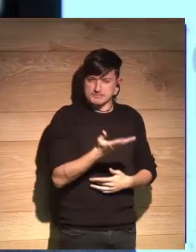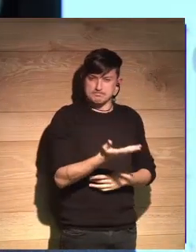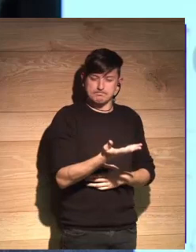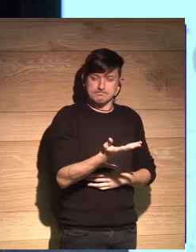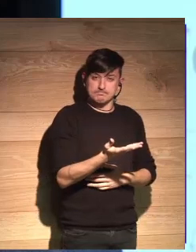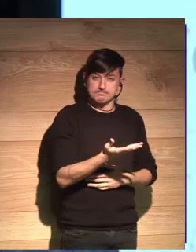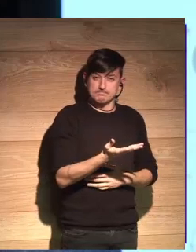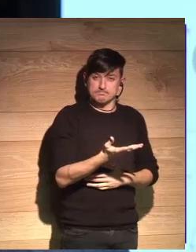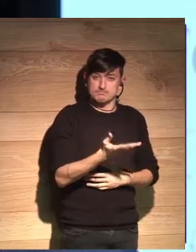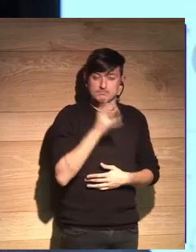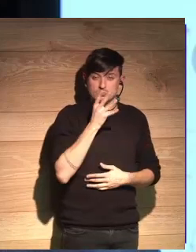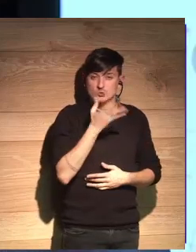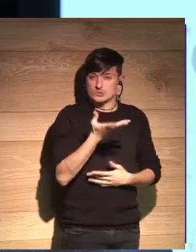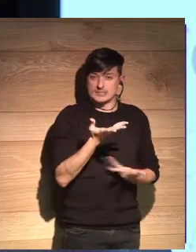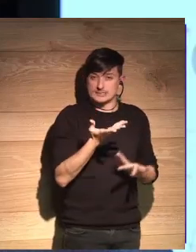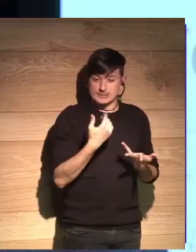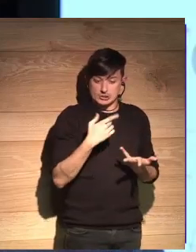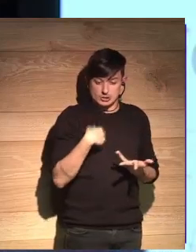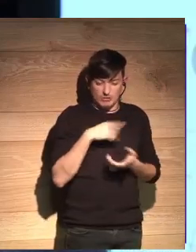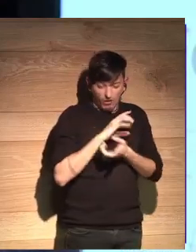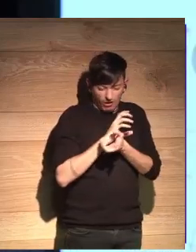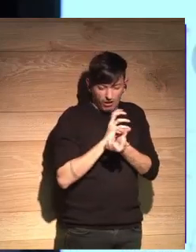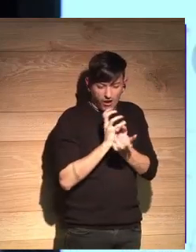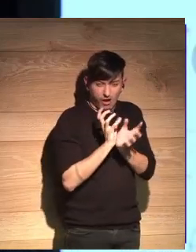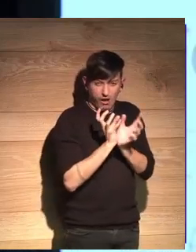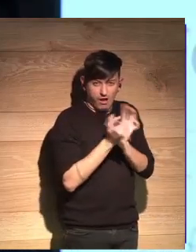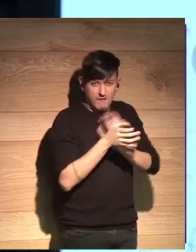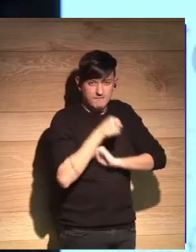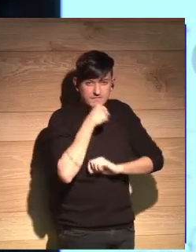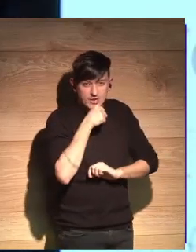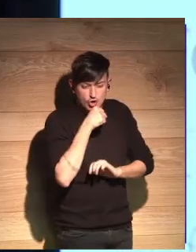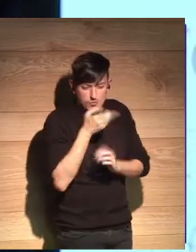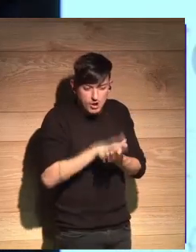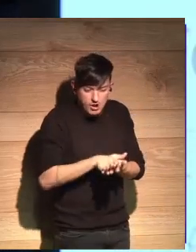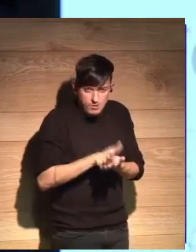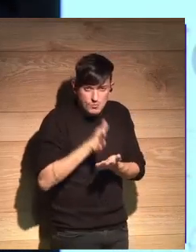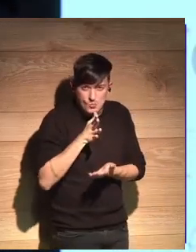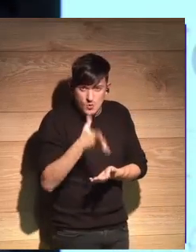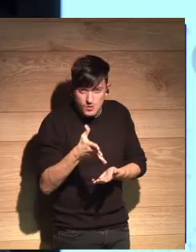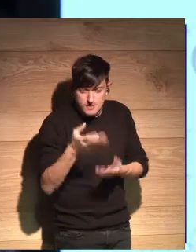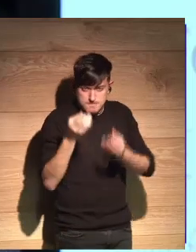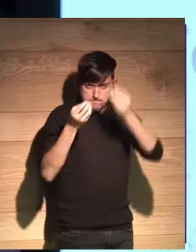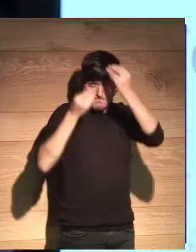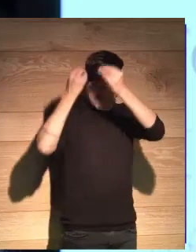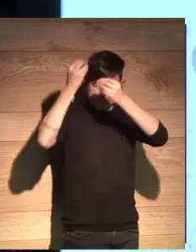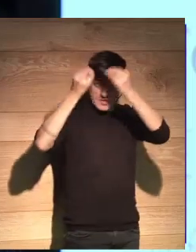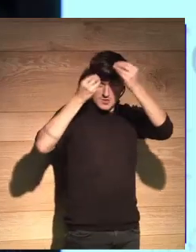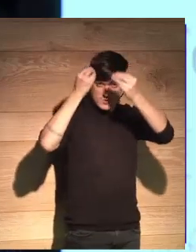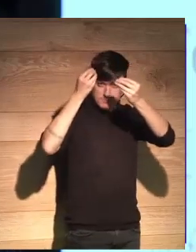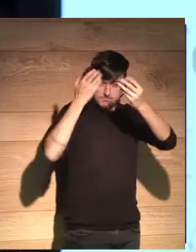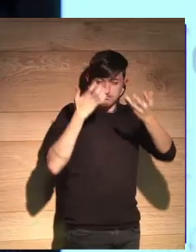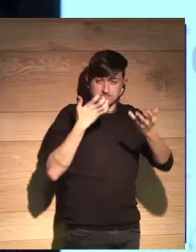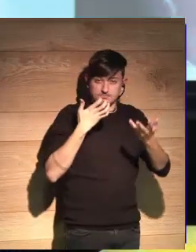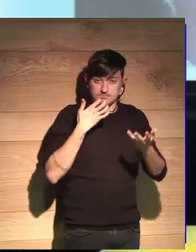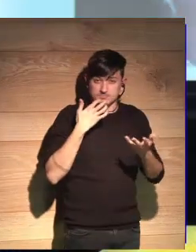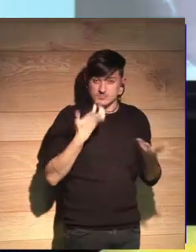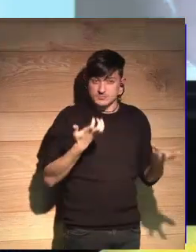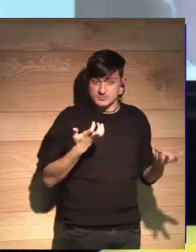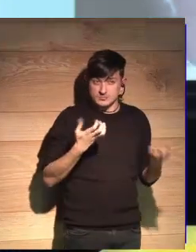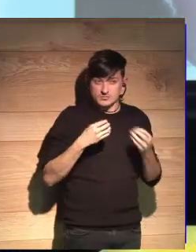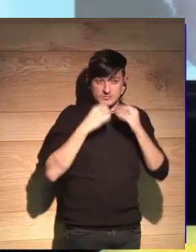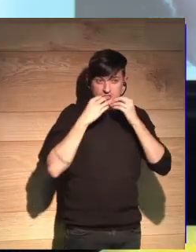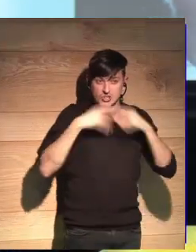epic of Gilgamesh, is half of it is all about King Gilgamesh's search for the herb of immortality. Maybe there was something you could